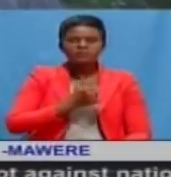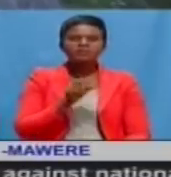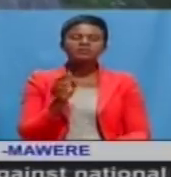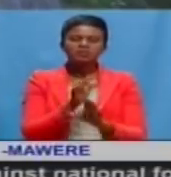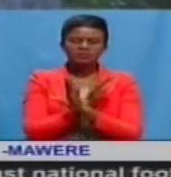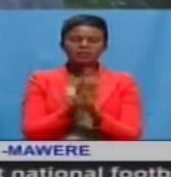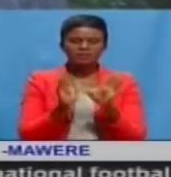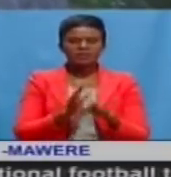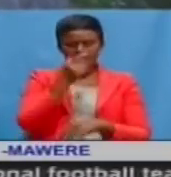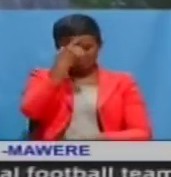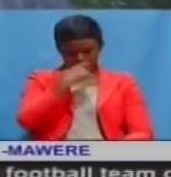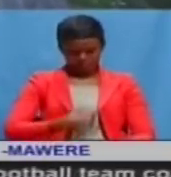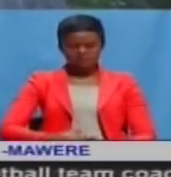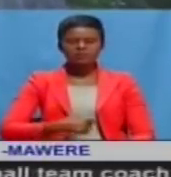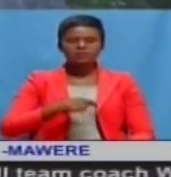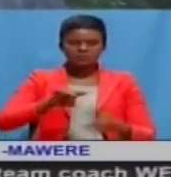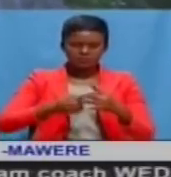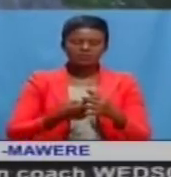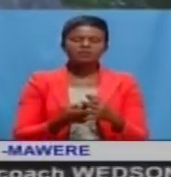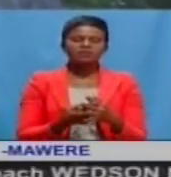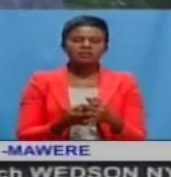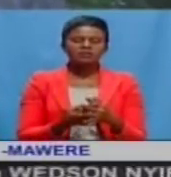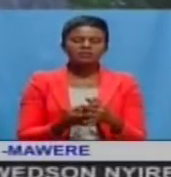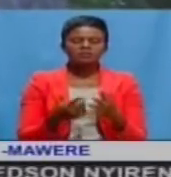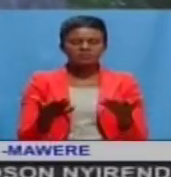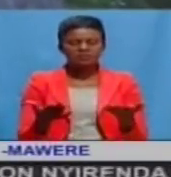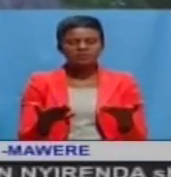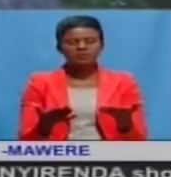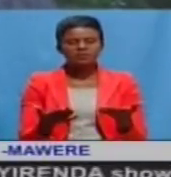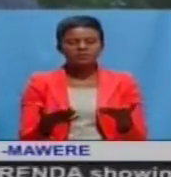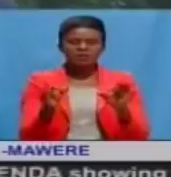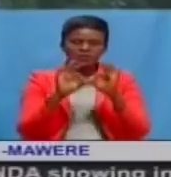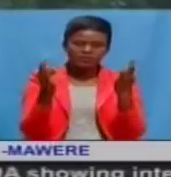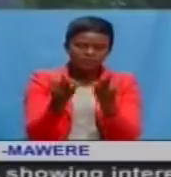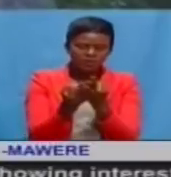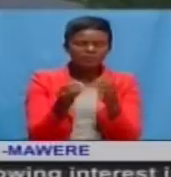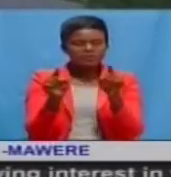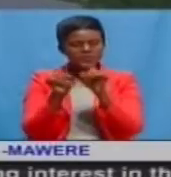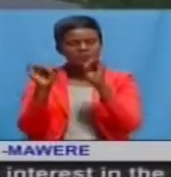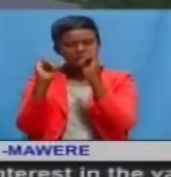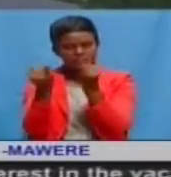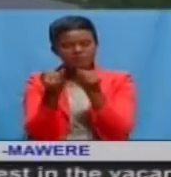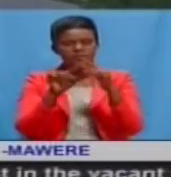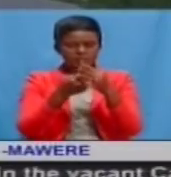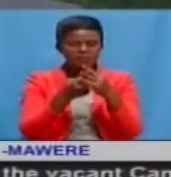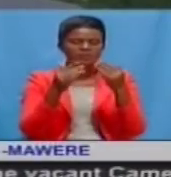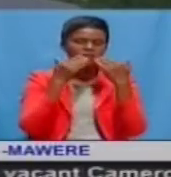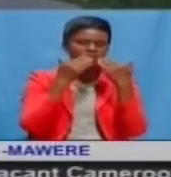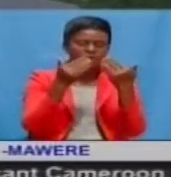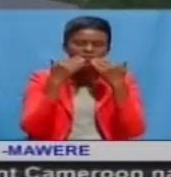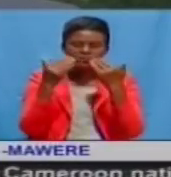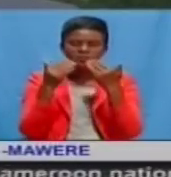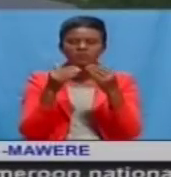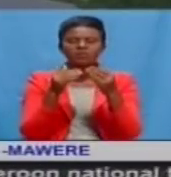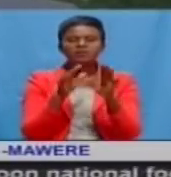start at individual level. It must start at family level and institutional. Must be appreciated by